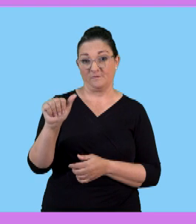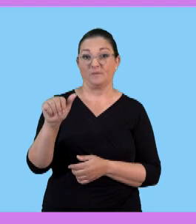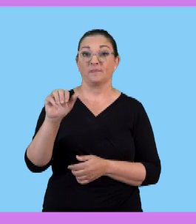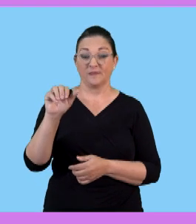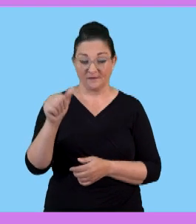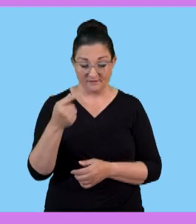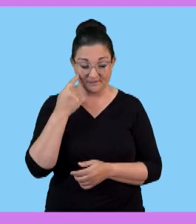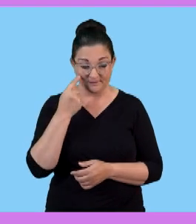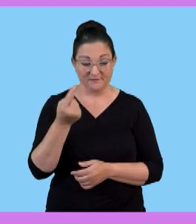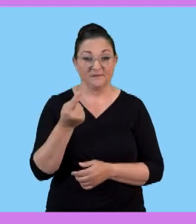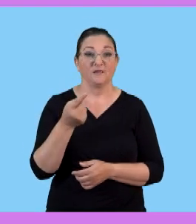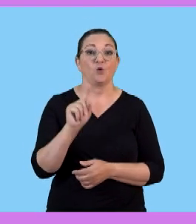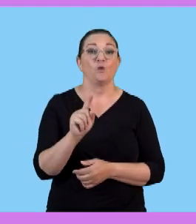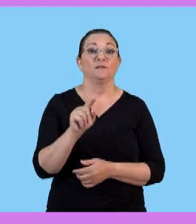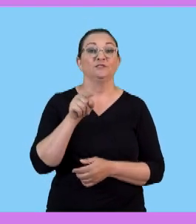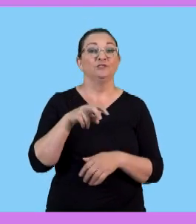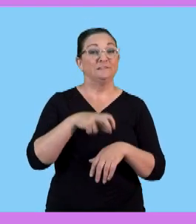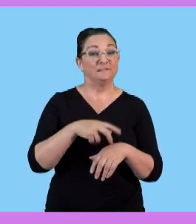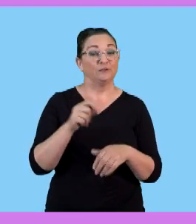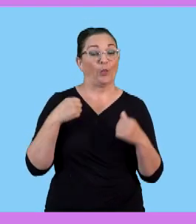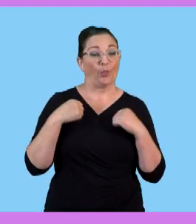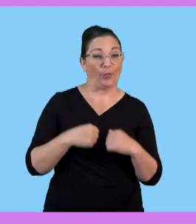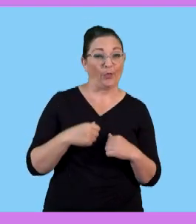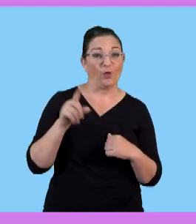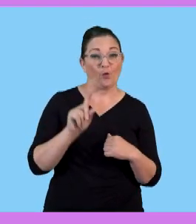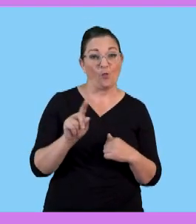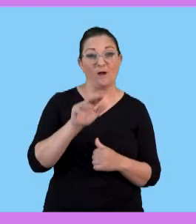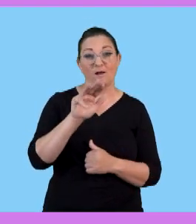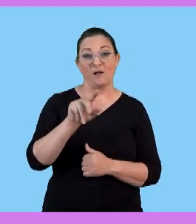63.7656. And then I established that she must lose